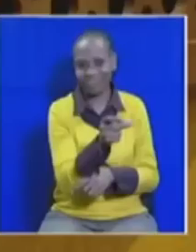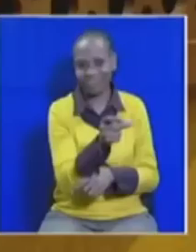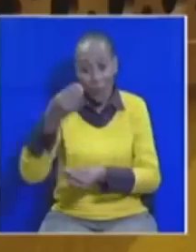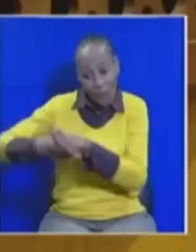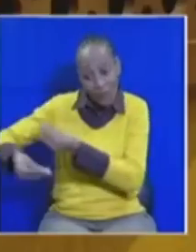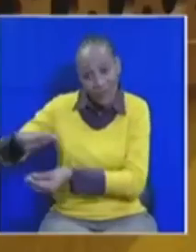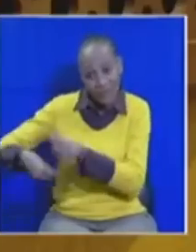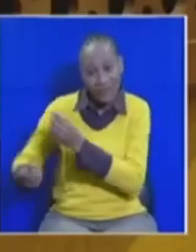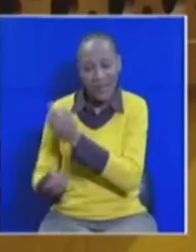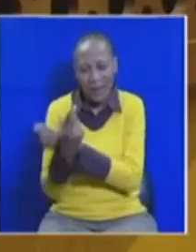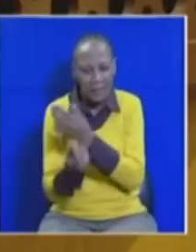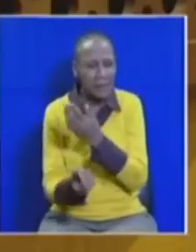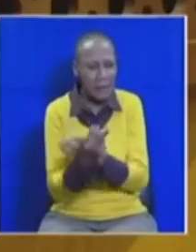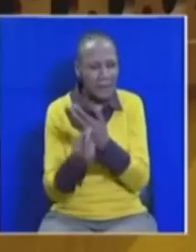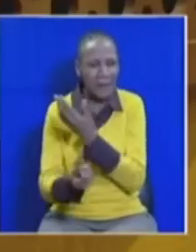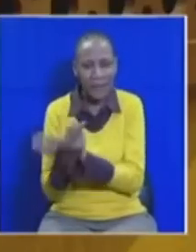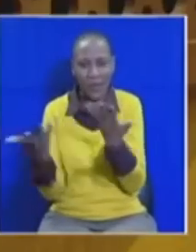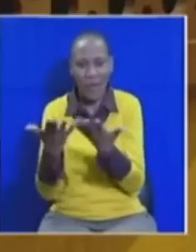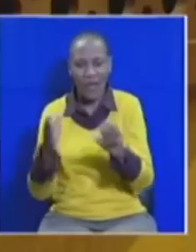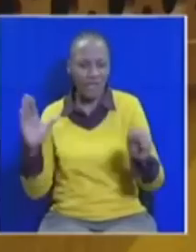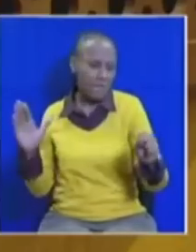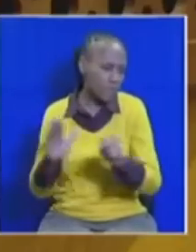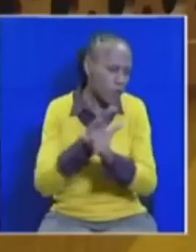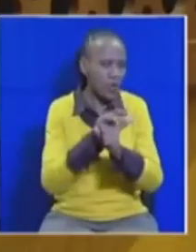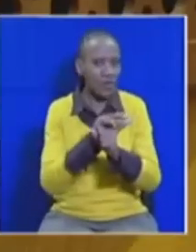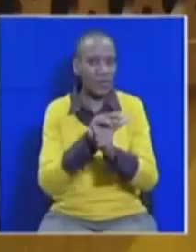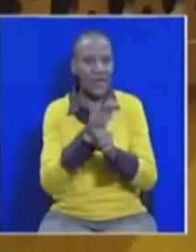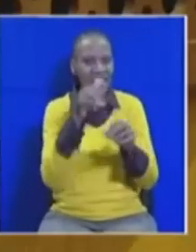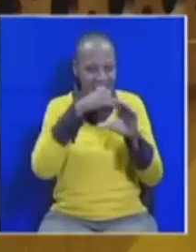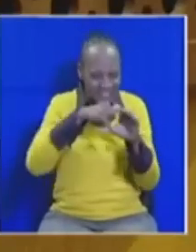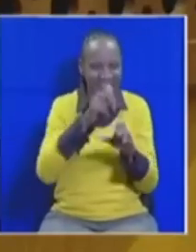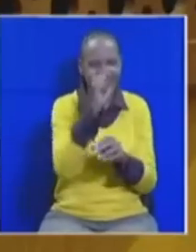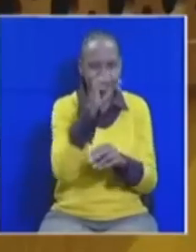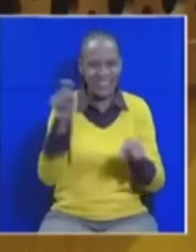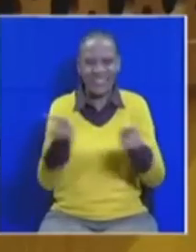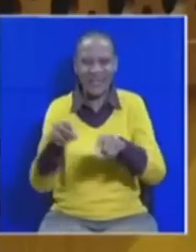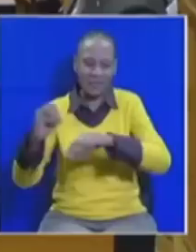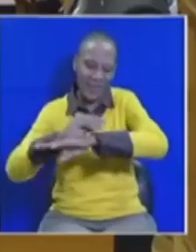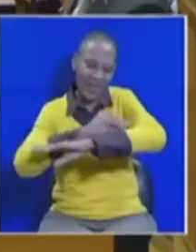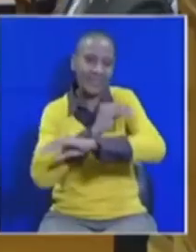Corruption has infected the entire party like a cancer.